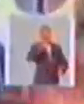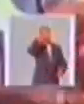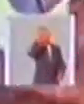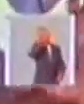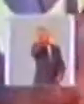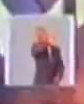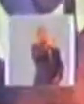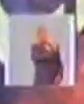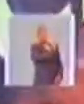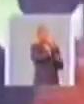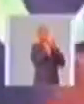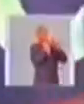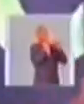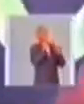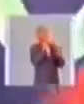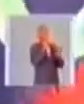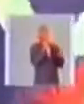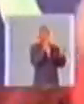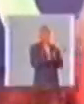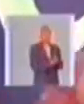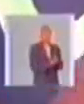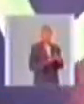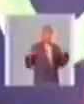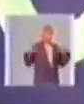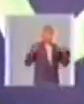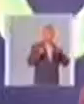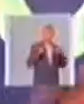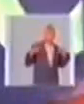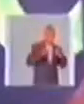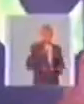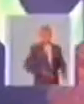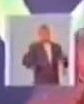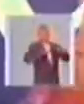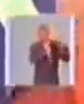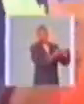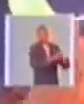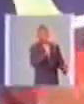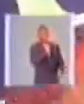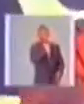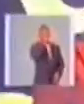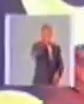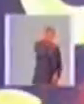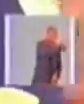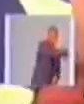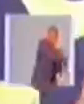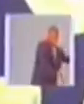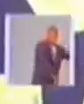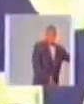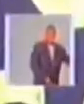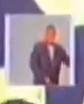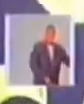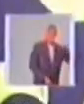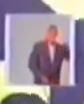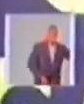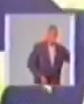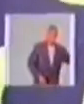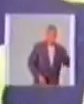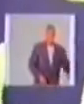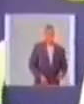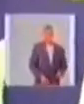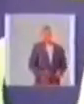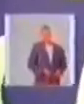The intellectual dishonesty and the deception are characterizing a number of mo. Yani ya yasi yeye unyankopon